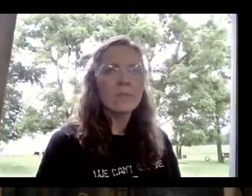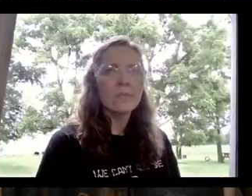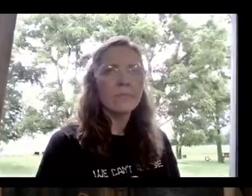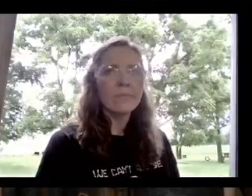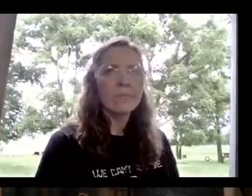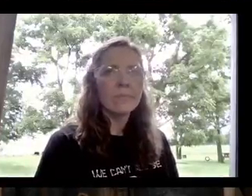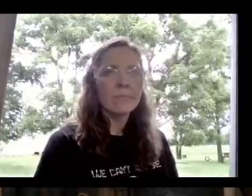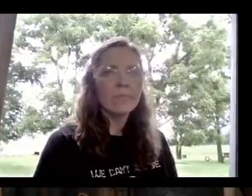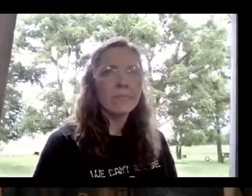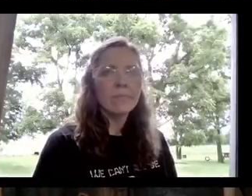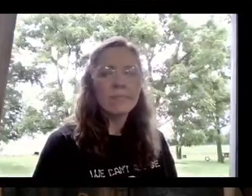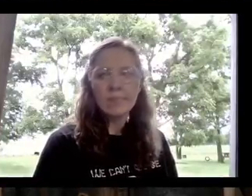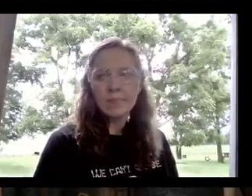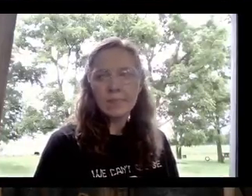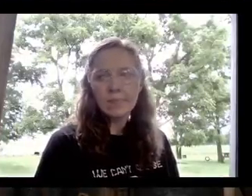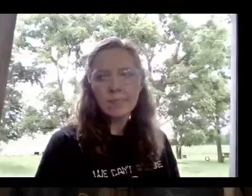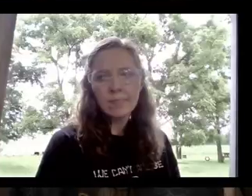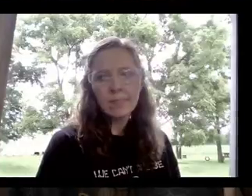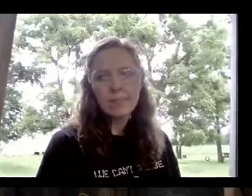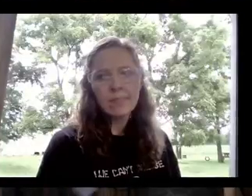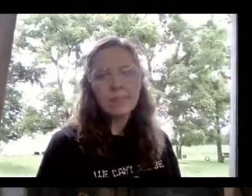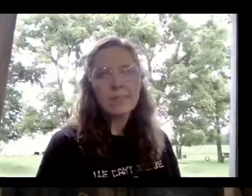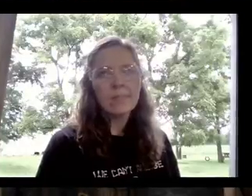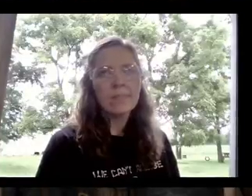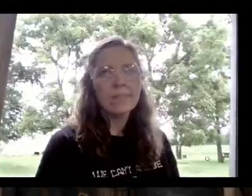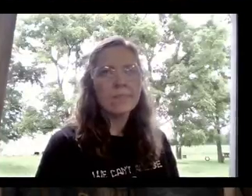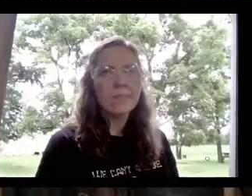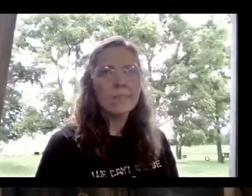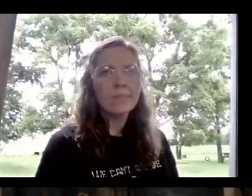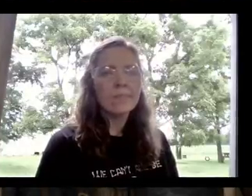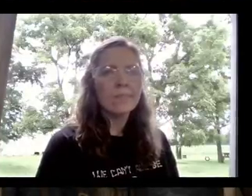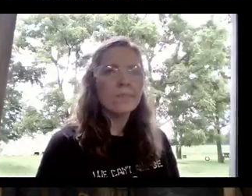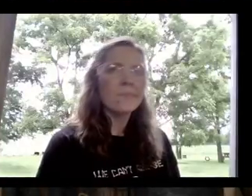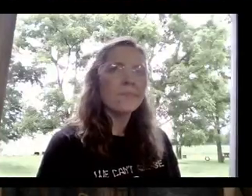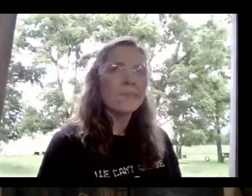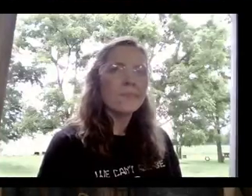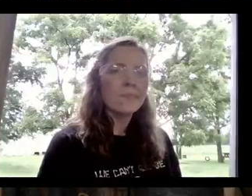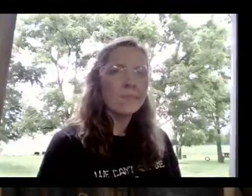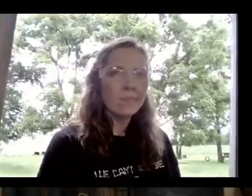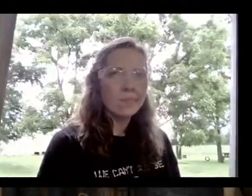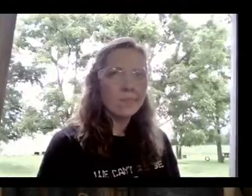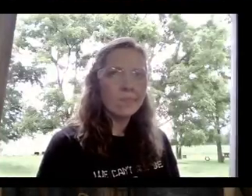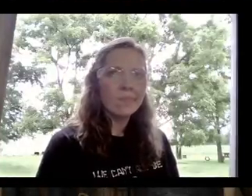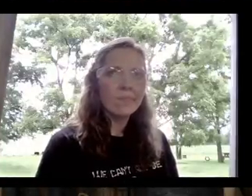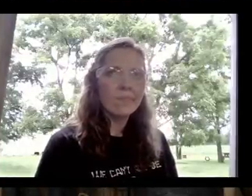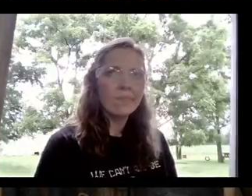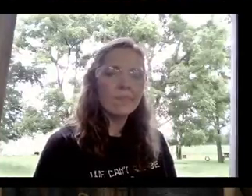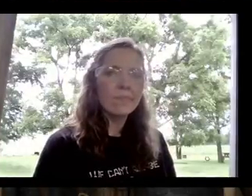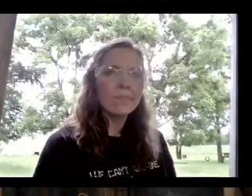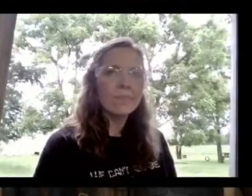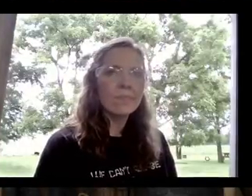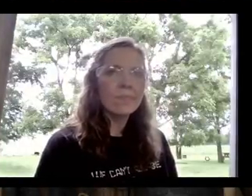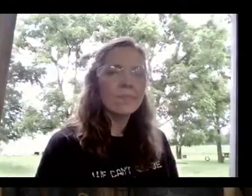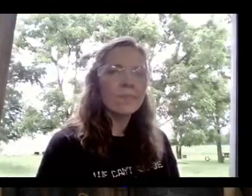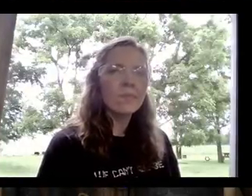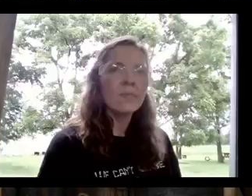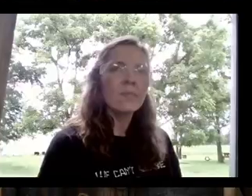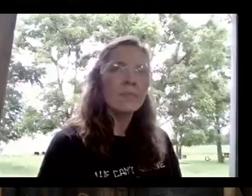Basically, that's it. So just like when I billeted this up, right? I started,